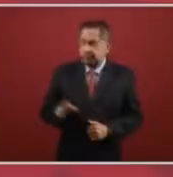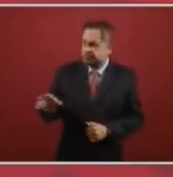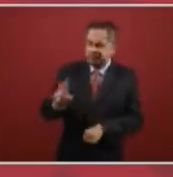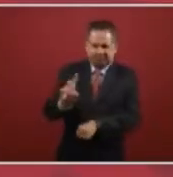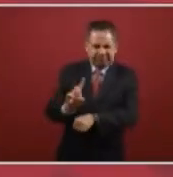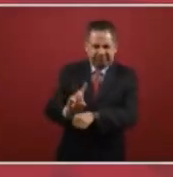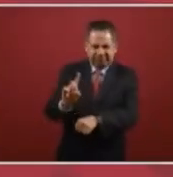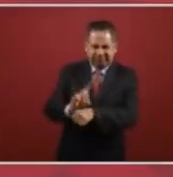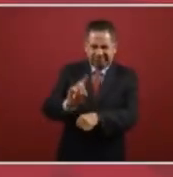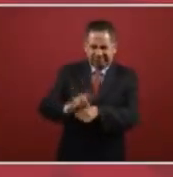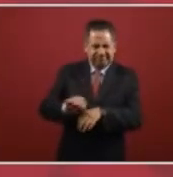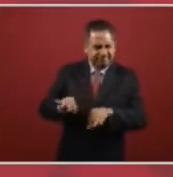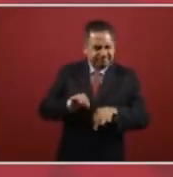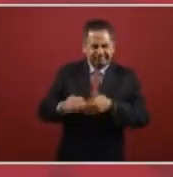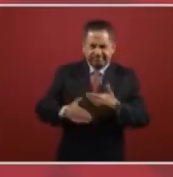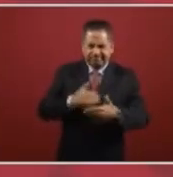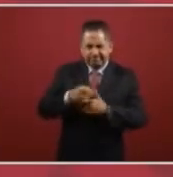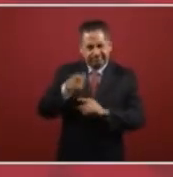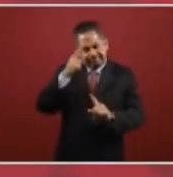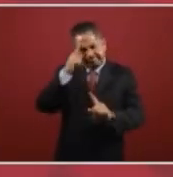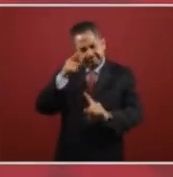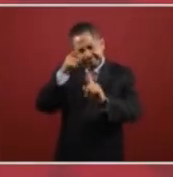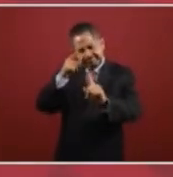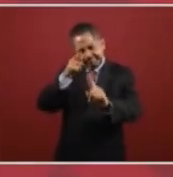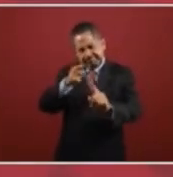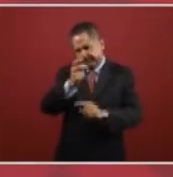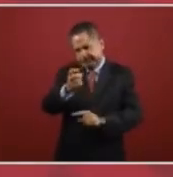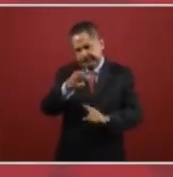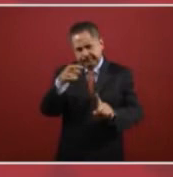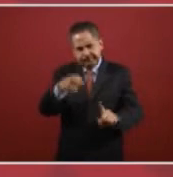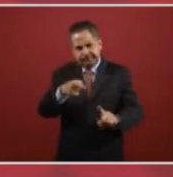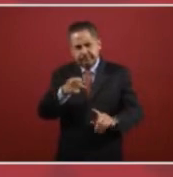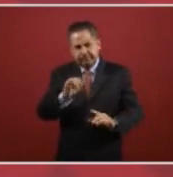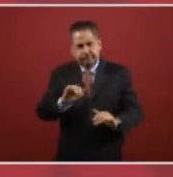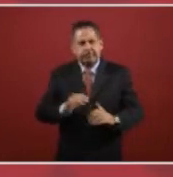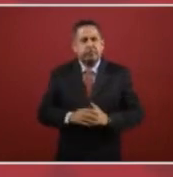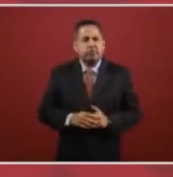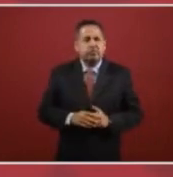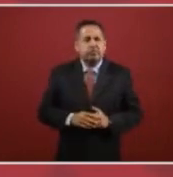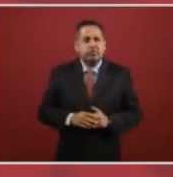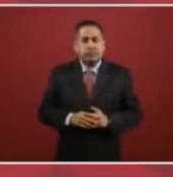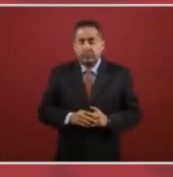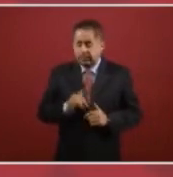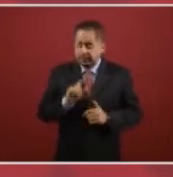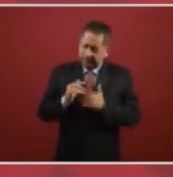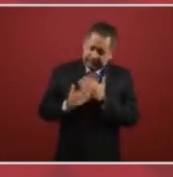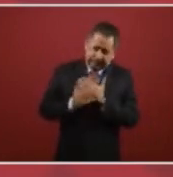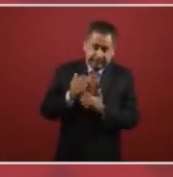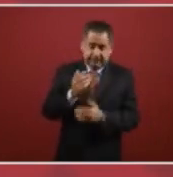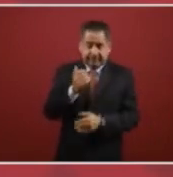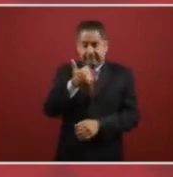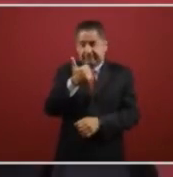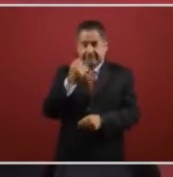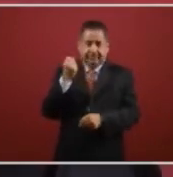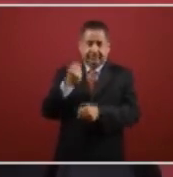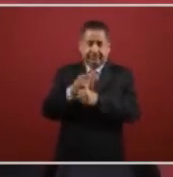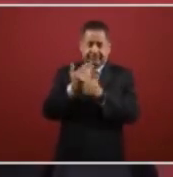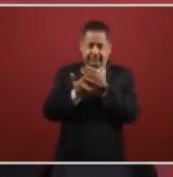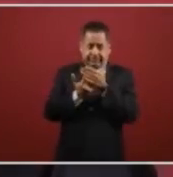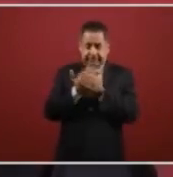ways so that women can live free of violence. Yes, we're all fighting for that purpose from 6 in the